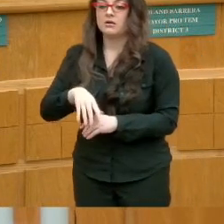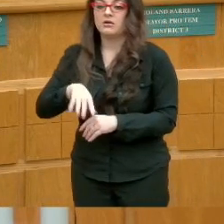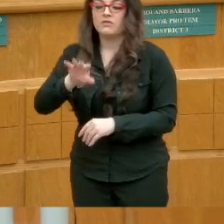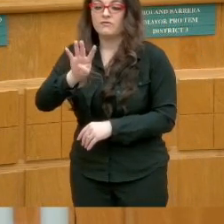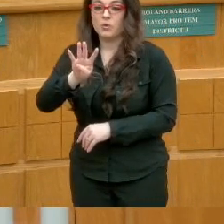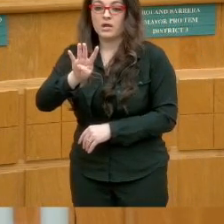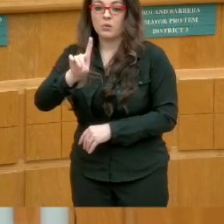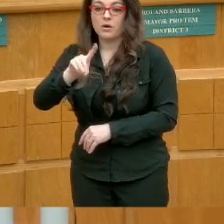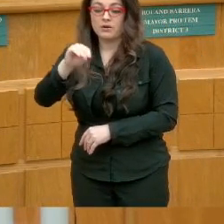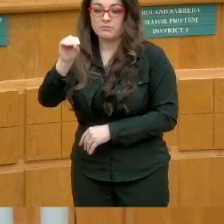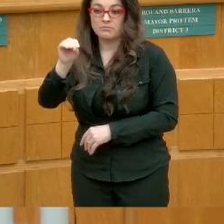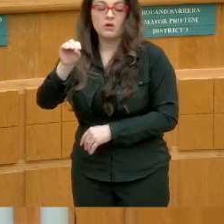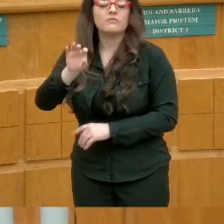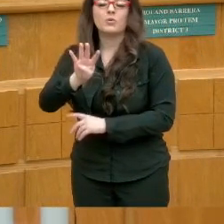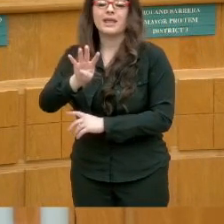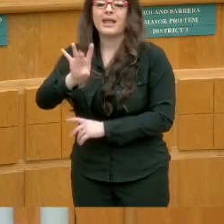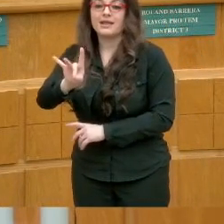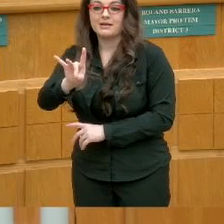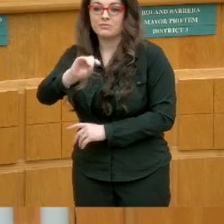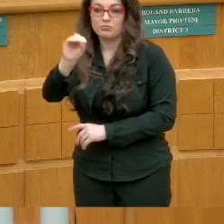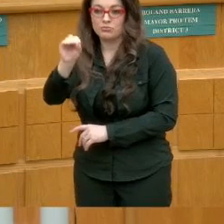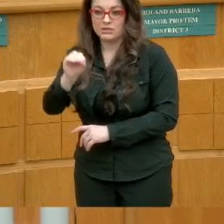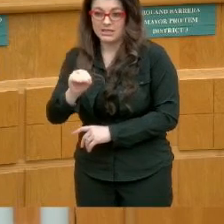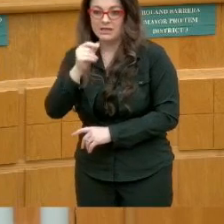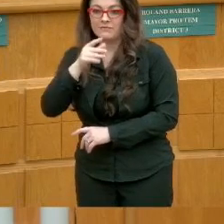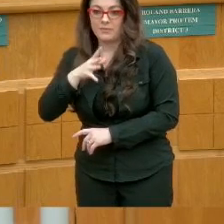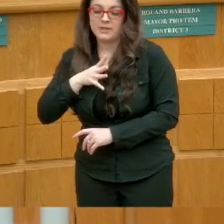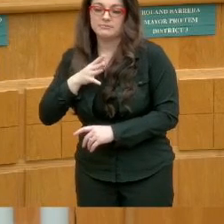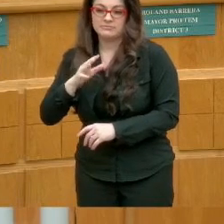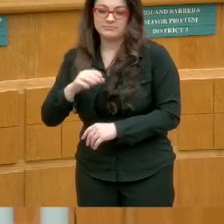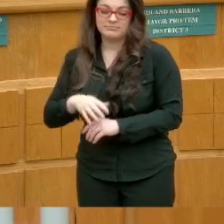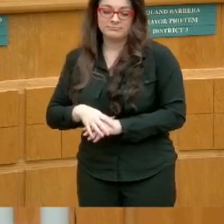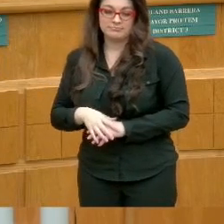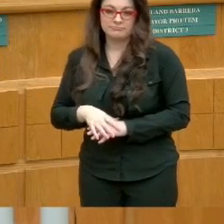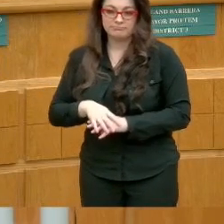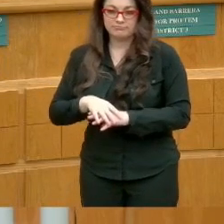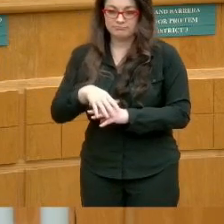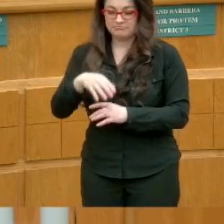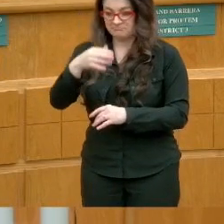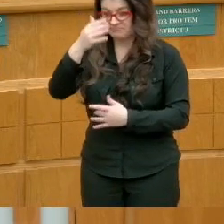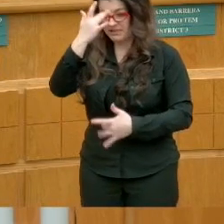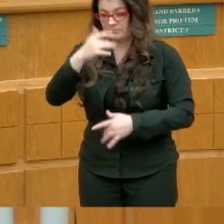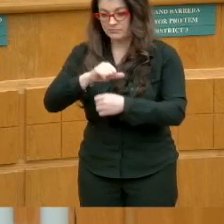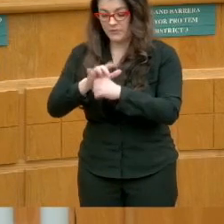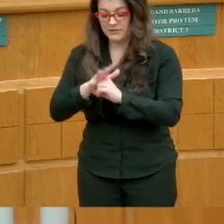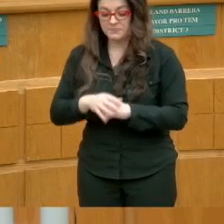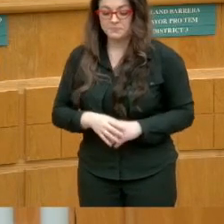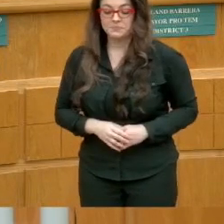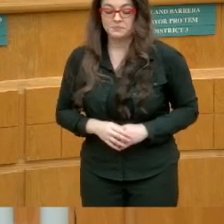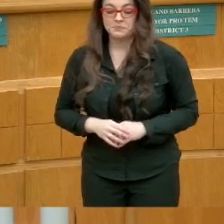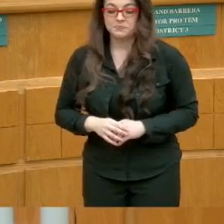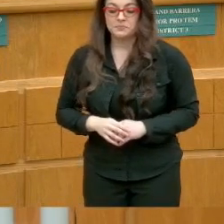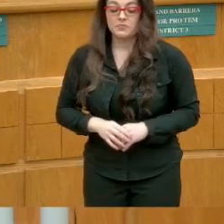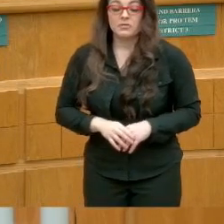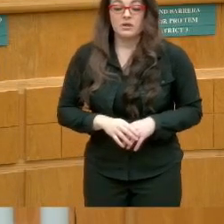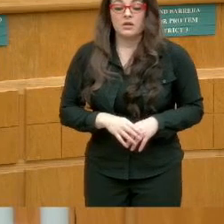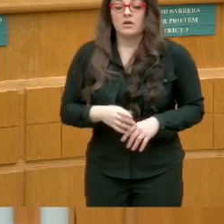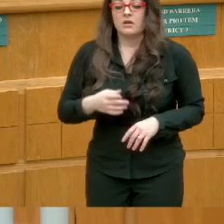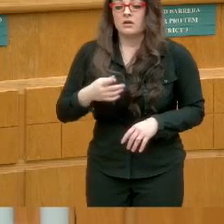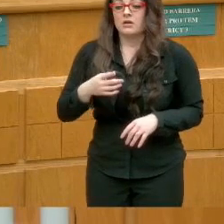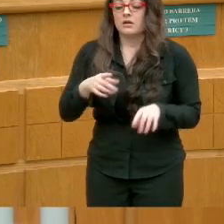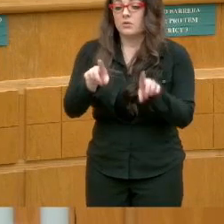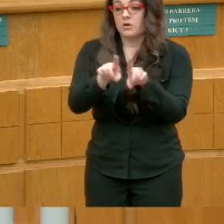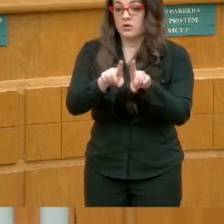56 females that either have or have had COVID-19. We, for the community, show an age distribution of